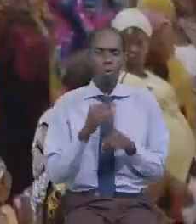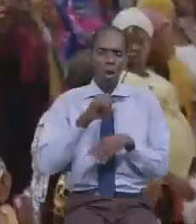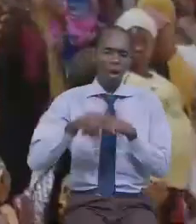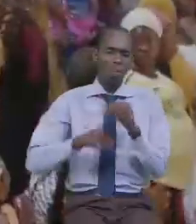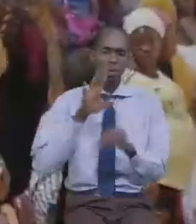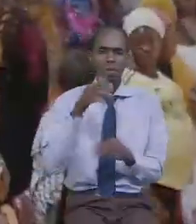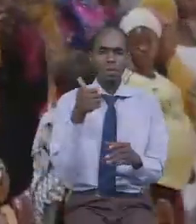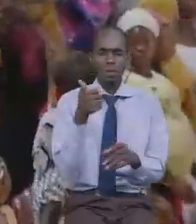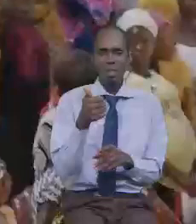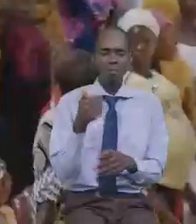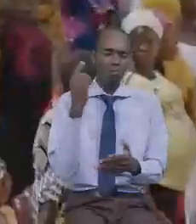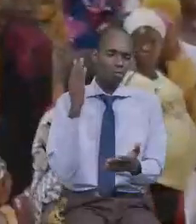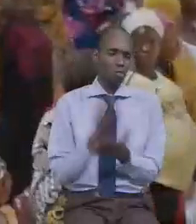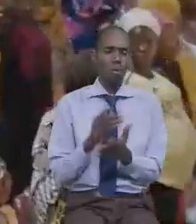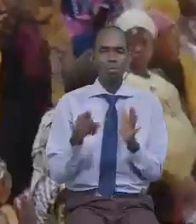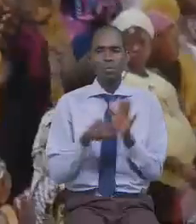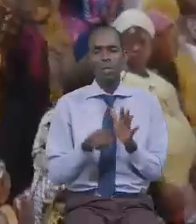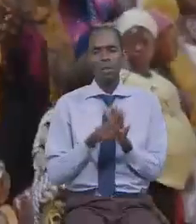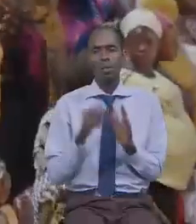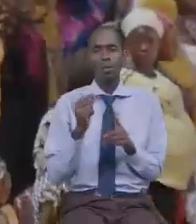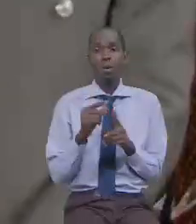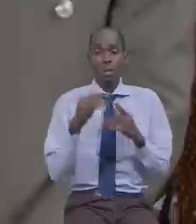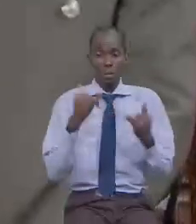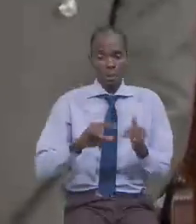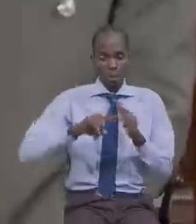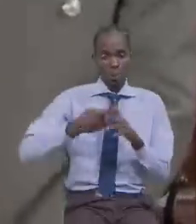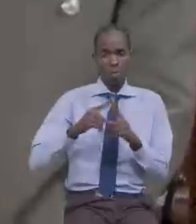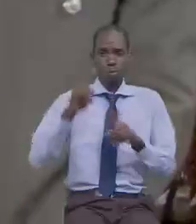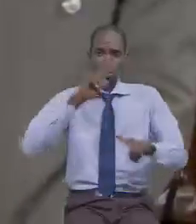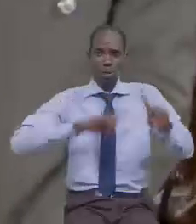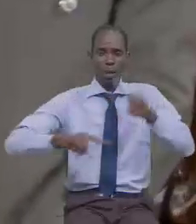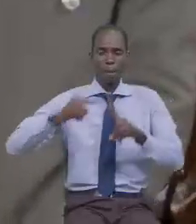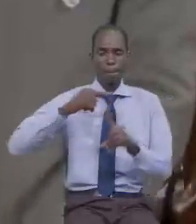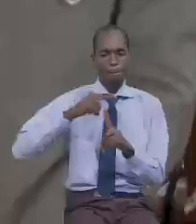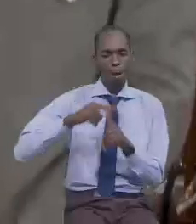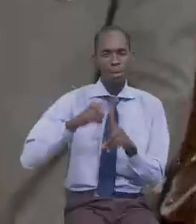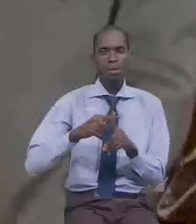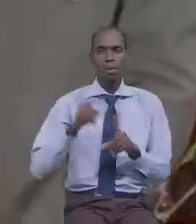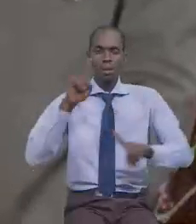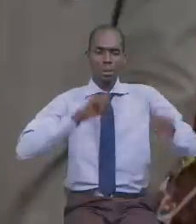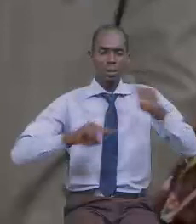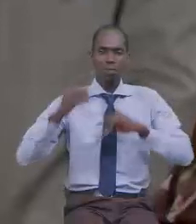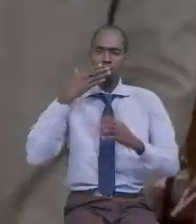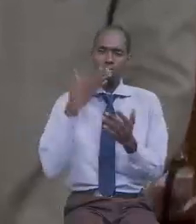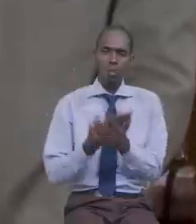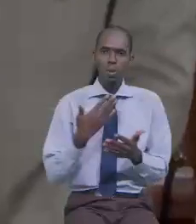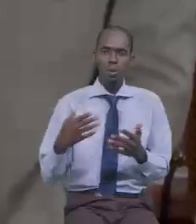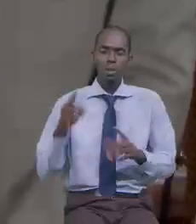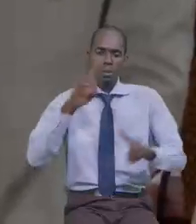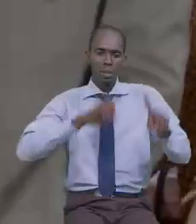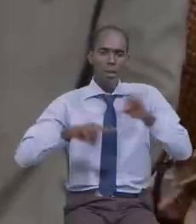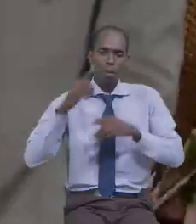Say the positive, and say the provided, and say what Christ has done and provided for